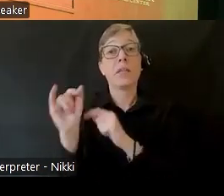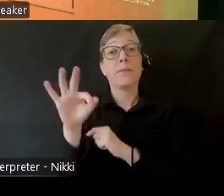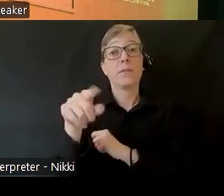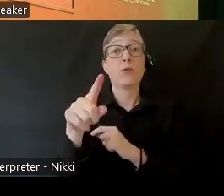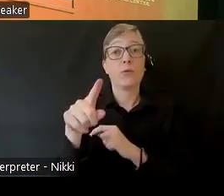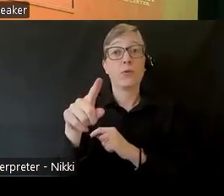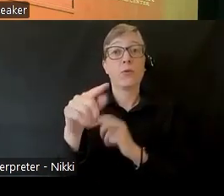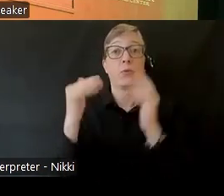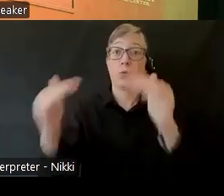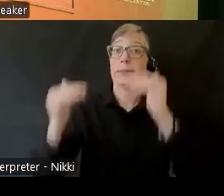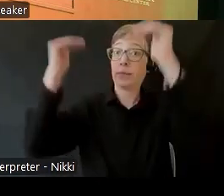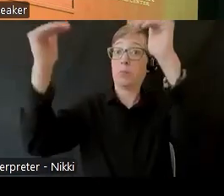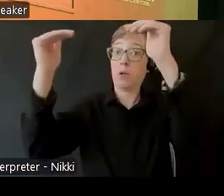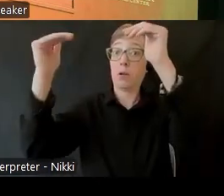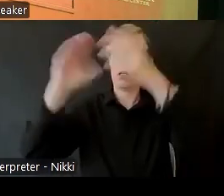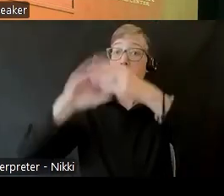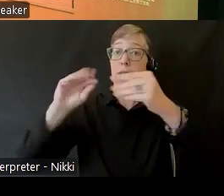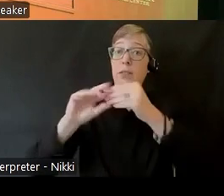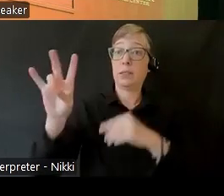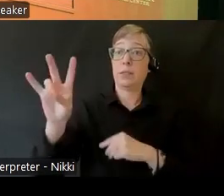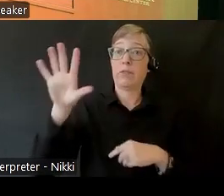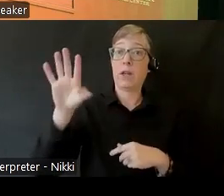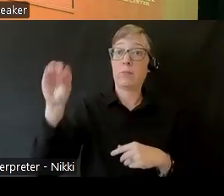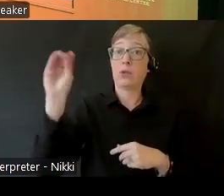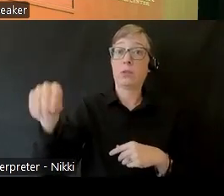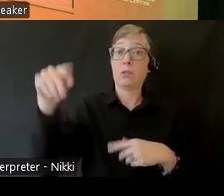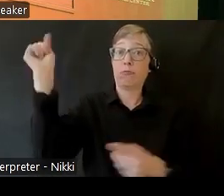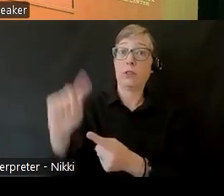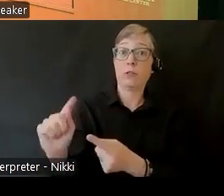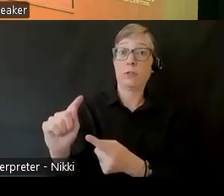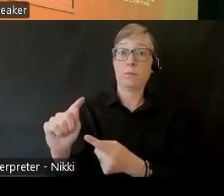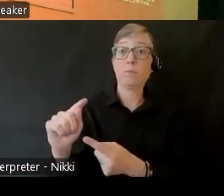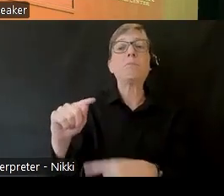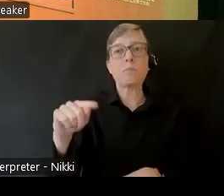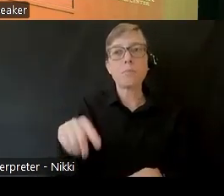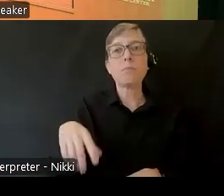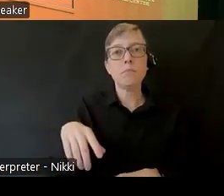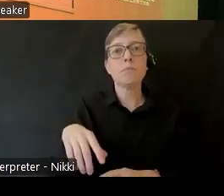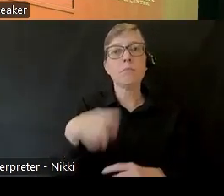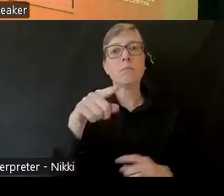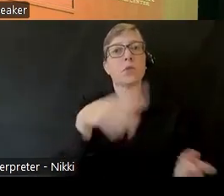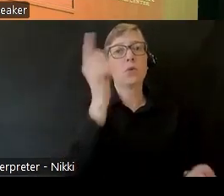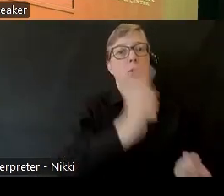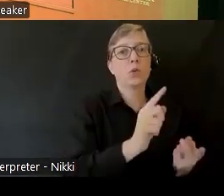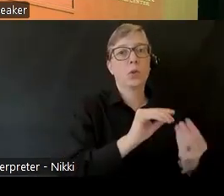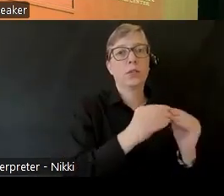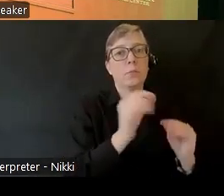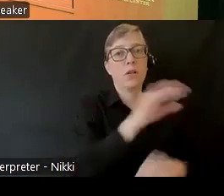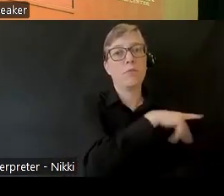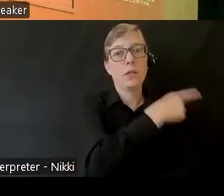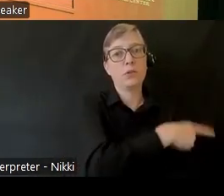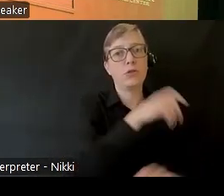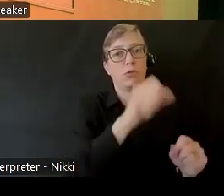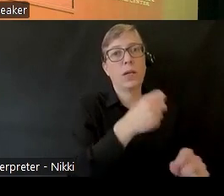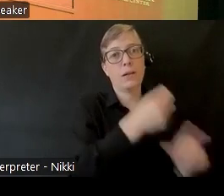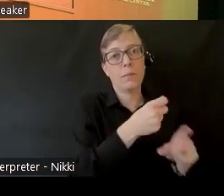the bar and say 75% reduction, then you're lowering the number of patients that you can say you've impacted,